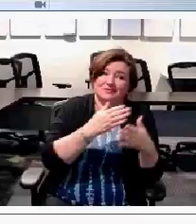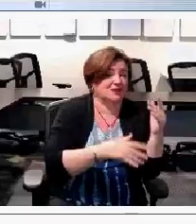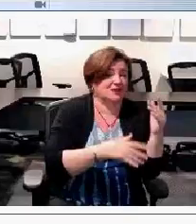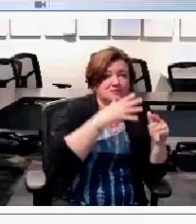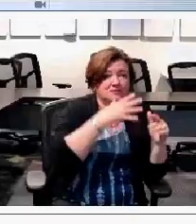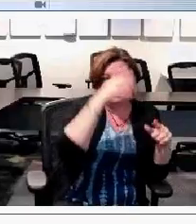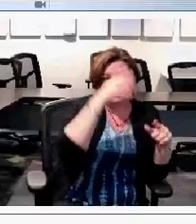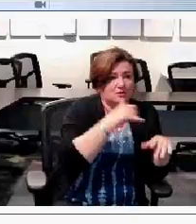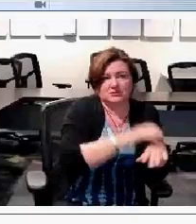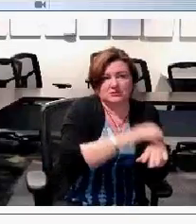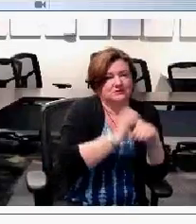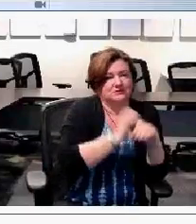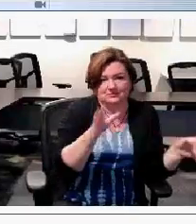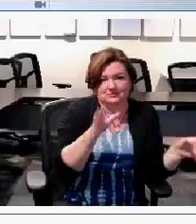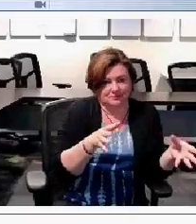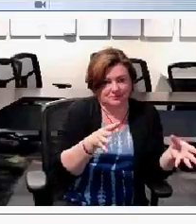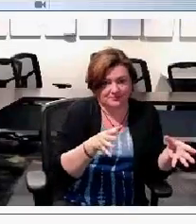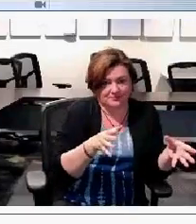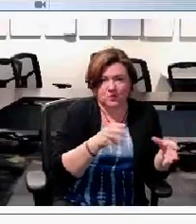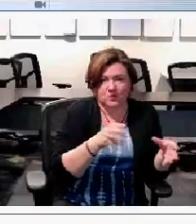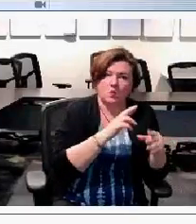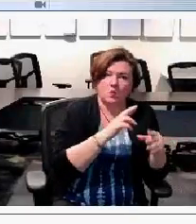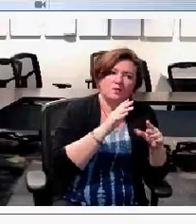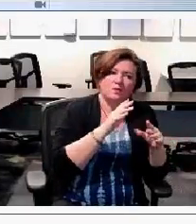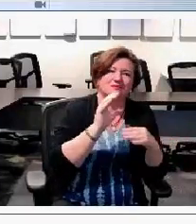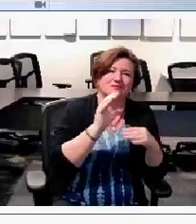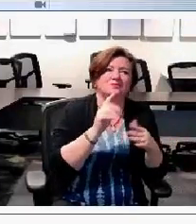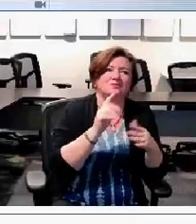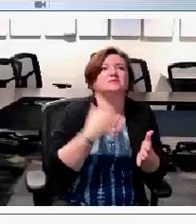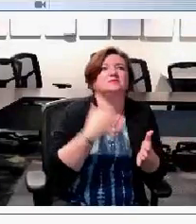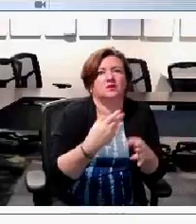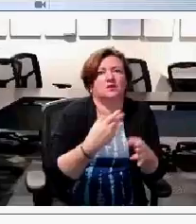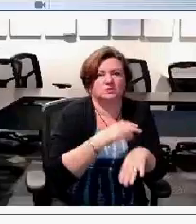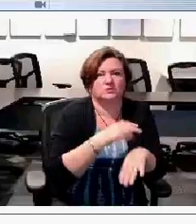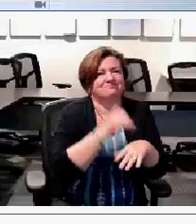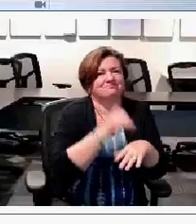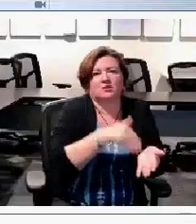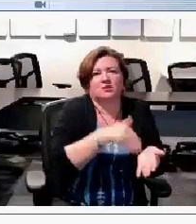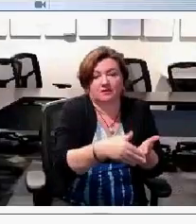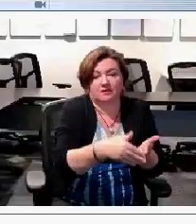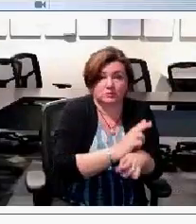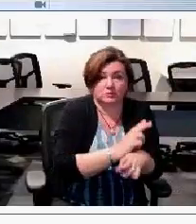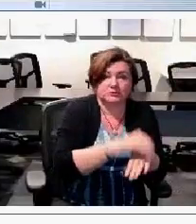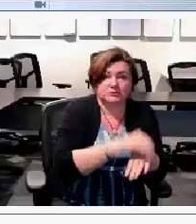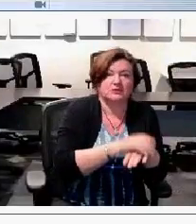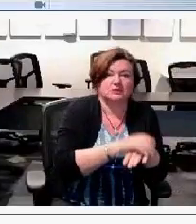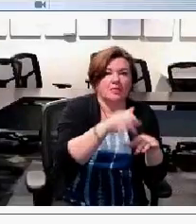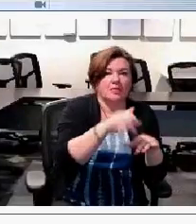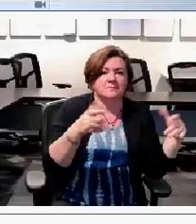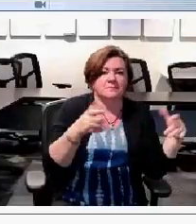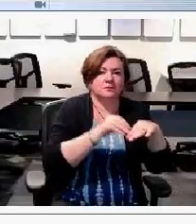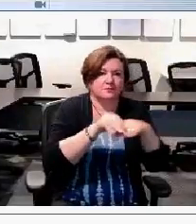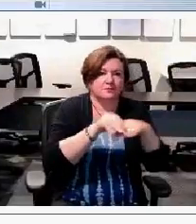primarily. So we are definitely a major factor, and that number, that percentage